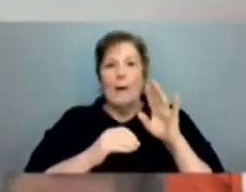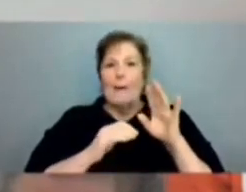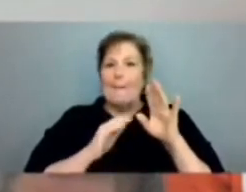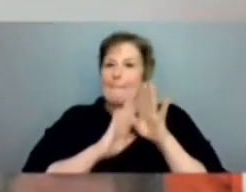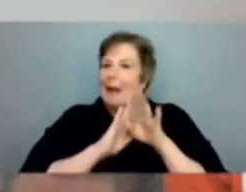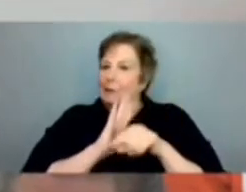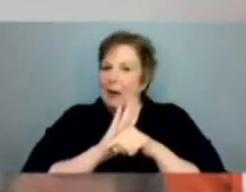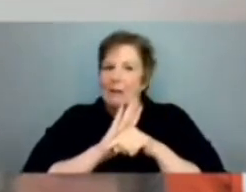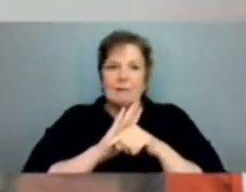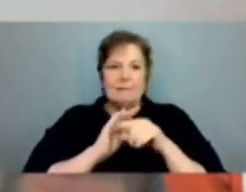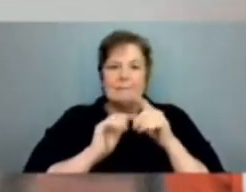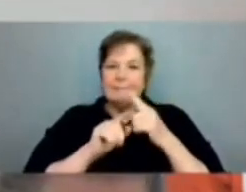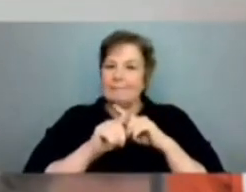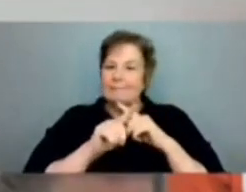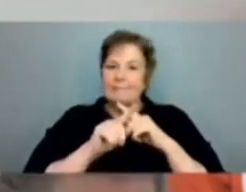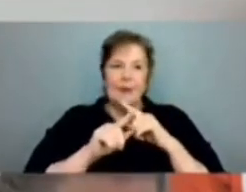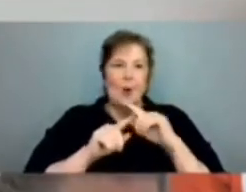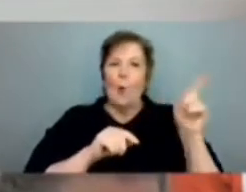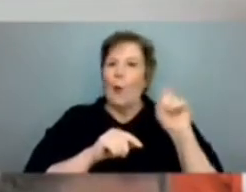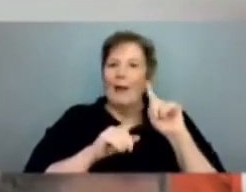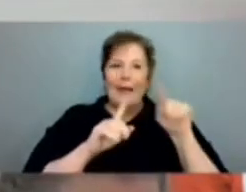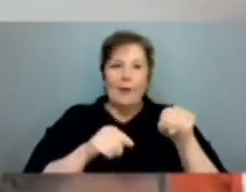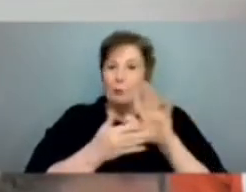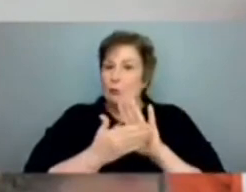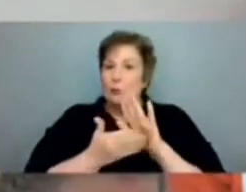or where they attend school.